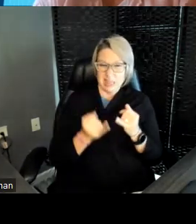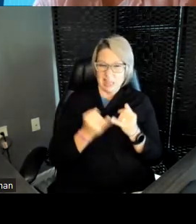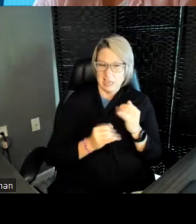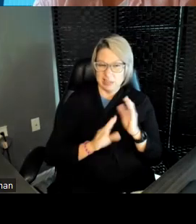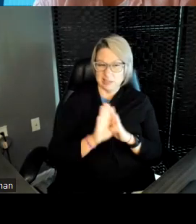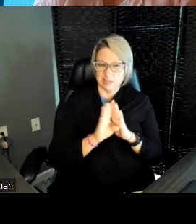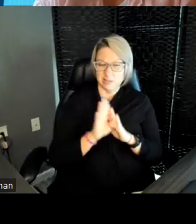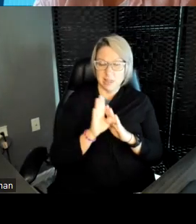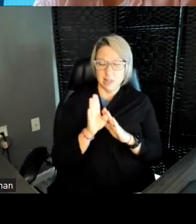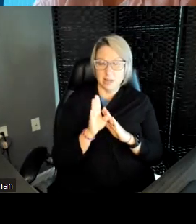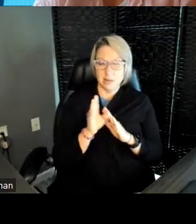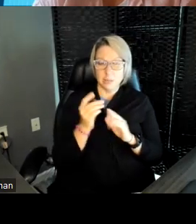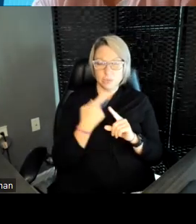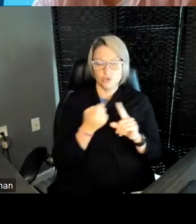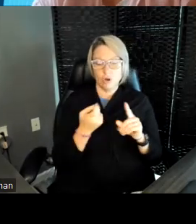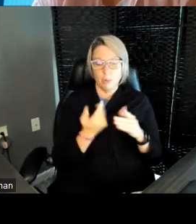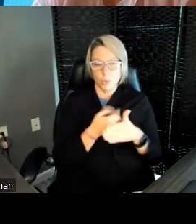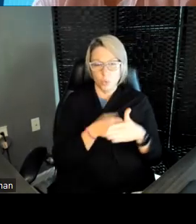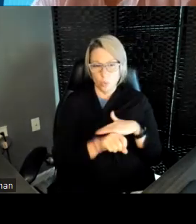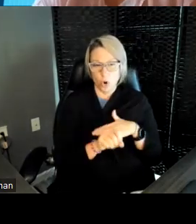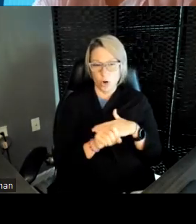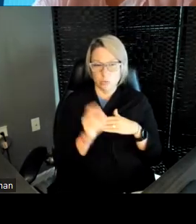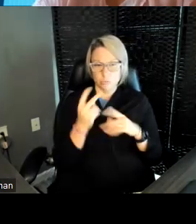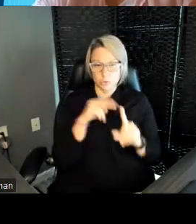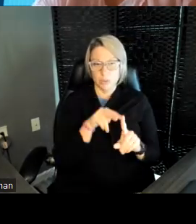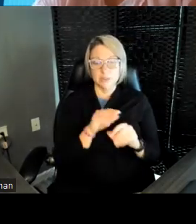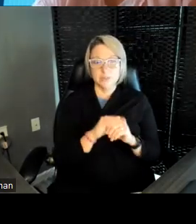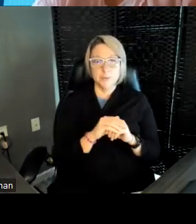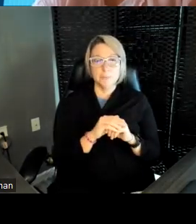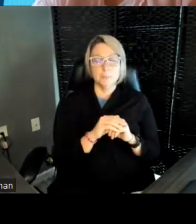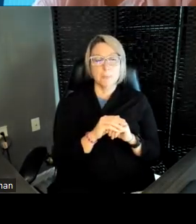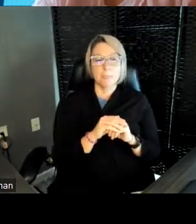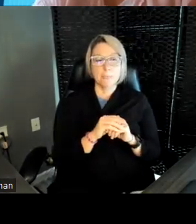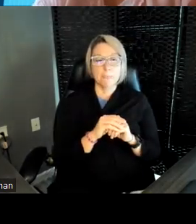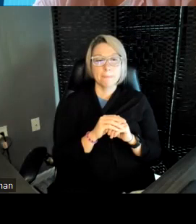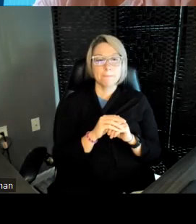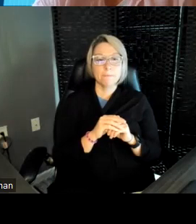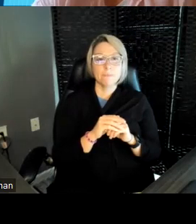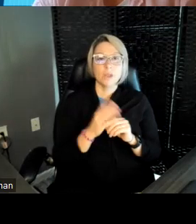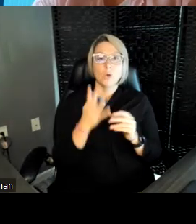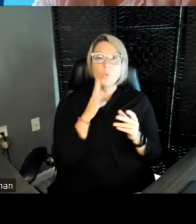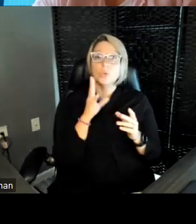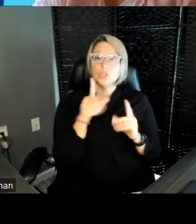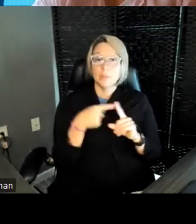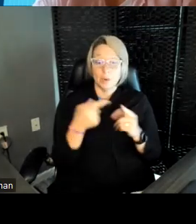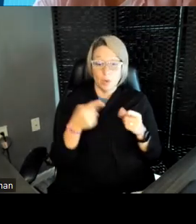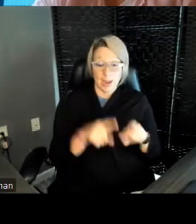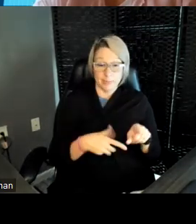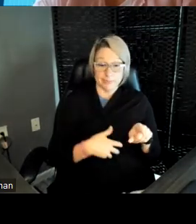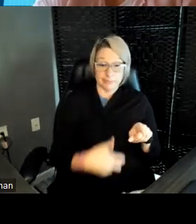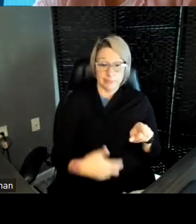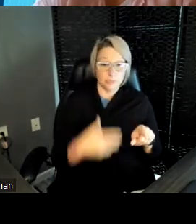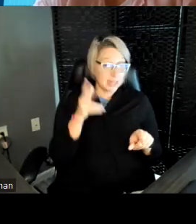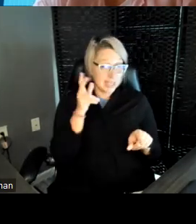a newborn perspective. When we talked about what happens in utero with hearing, vision really